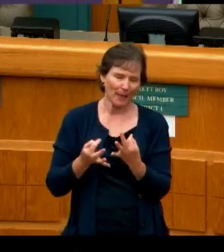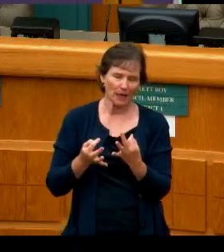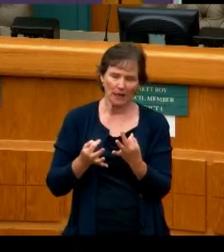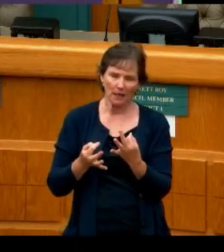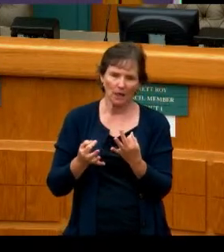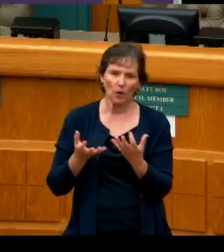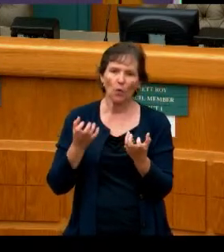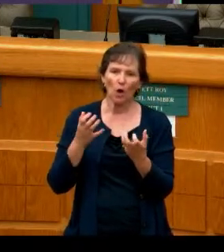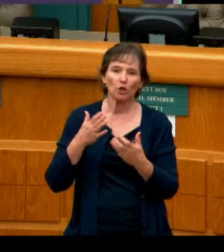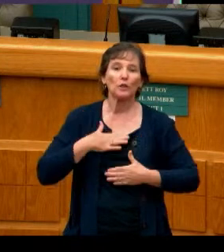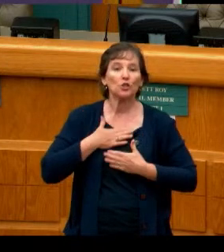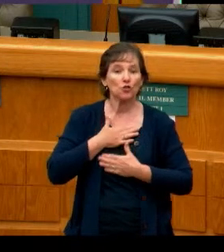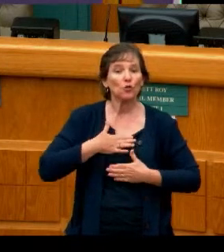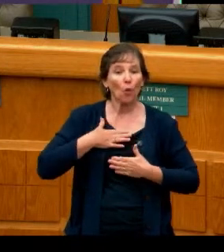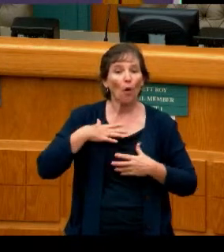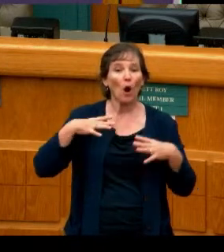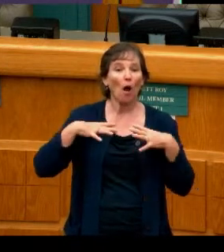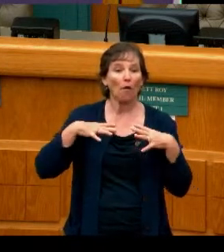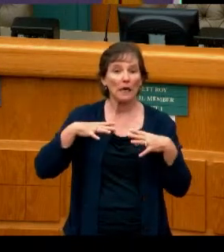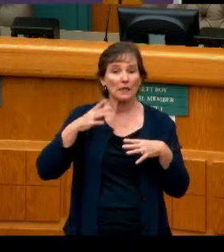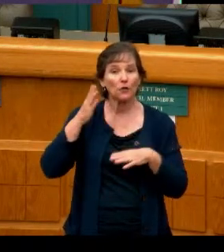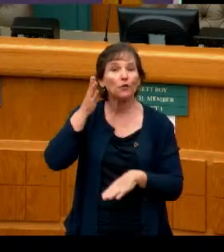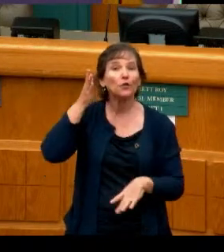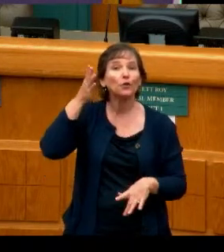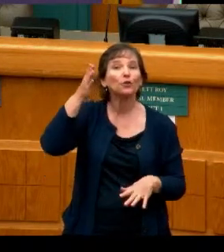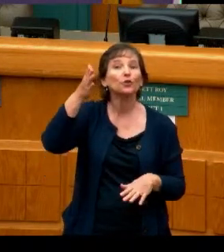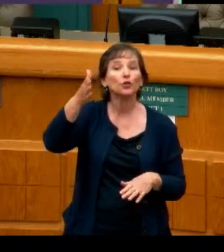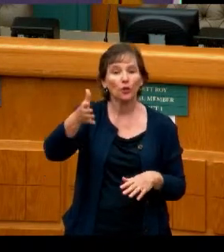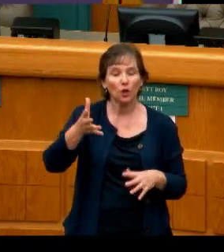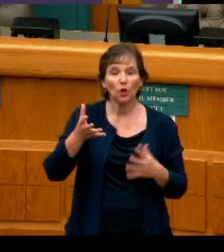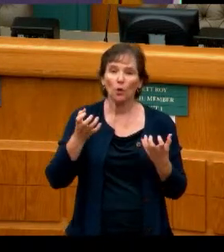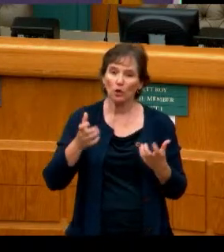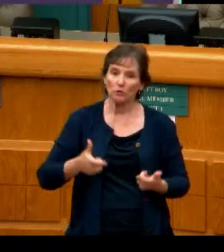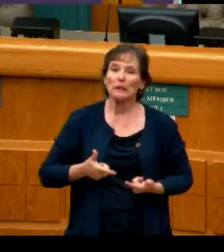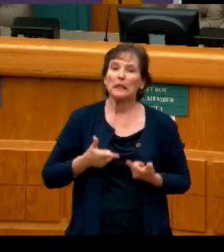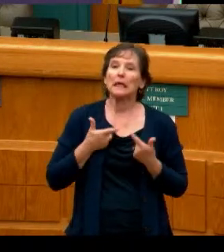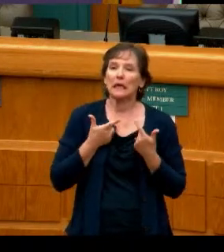choose your family at the same time, I think that we want to live to